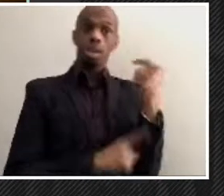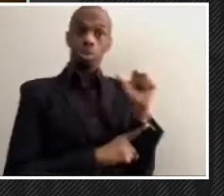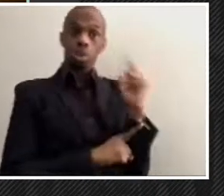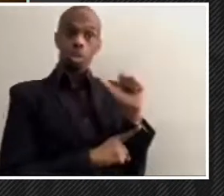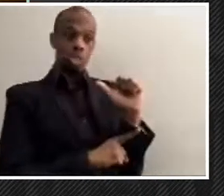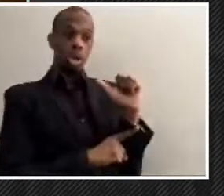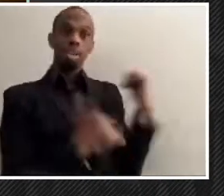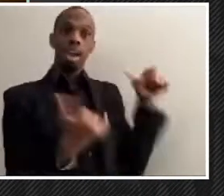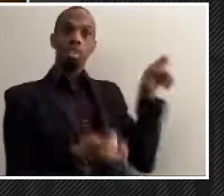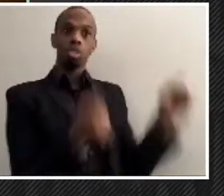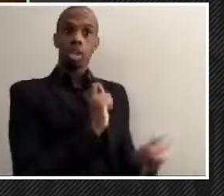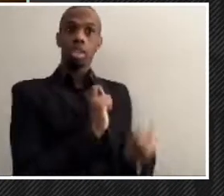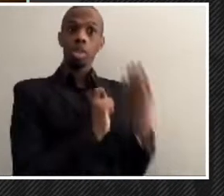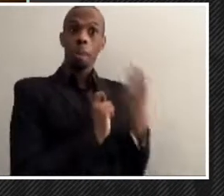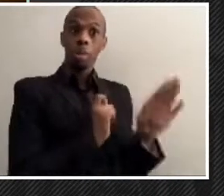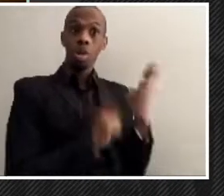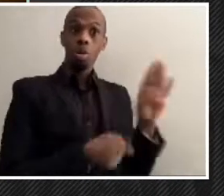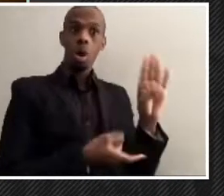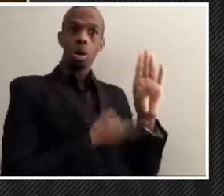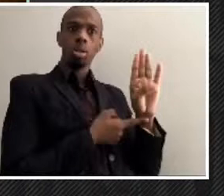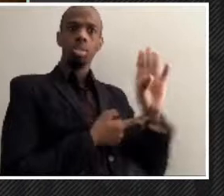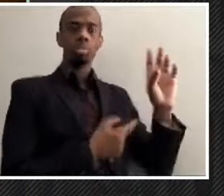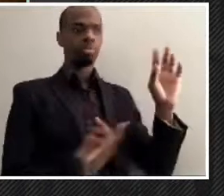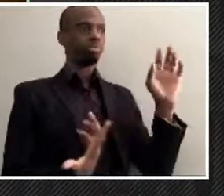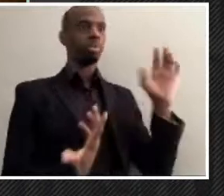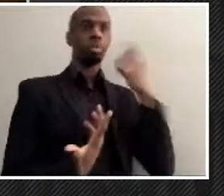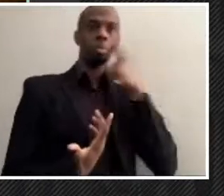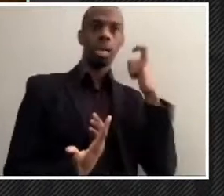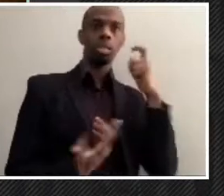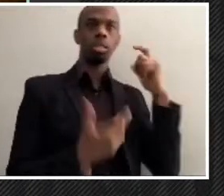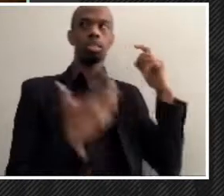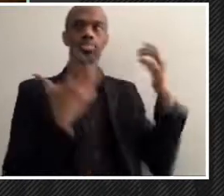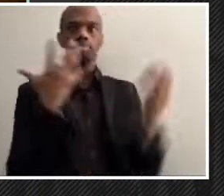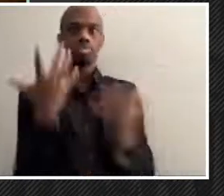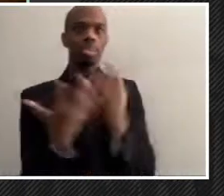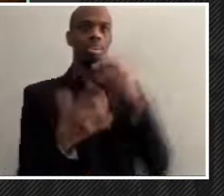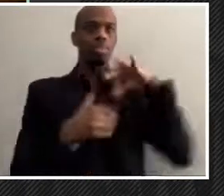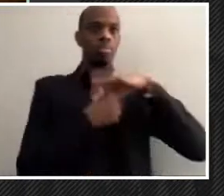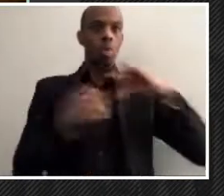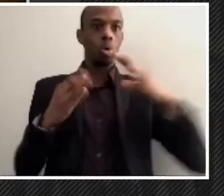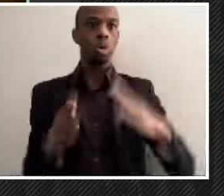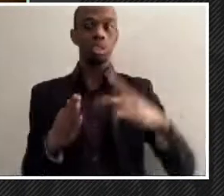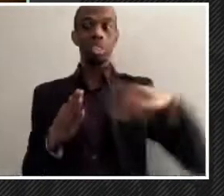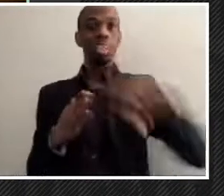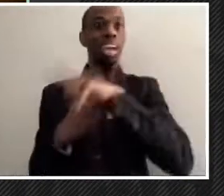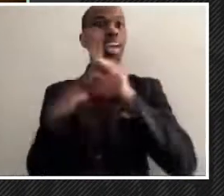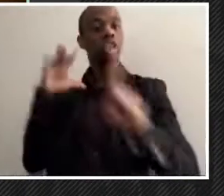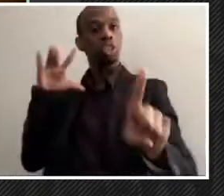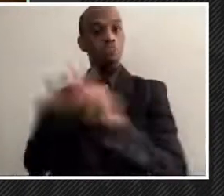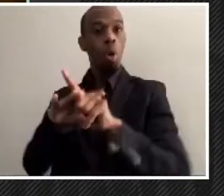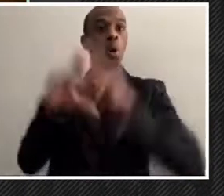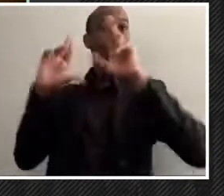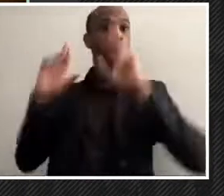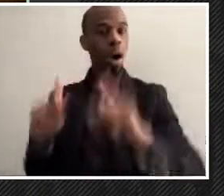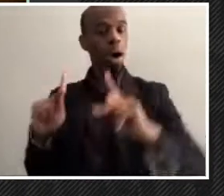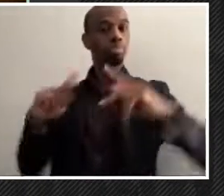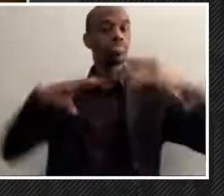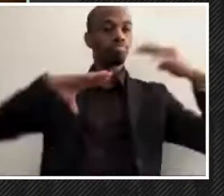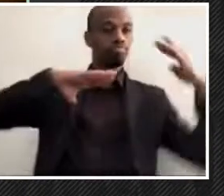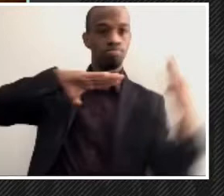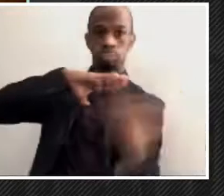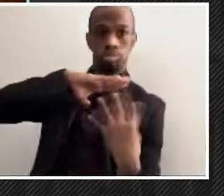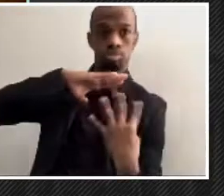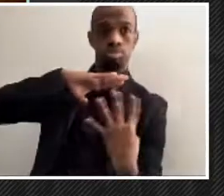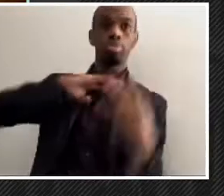of consistently organizing around voter mobilization and voter turnout. Years of input to make those things